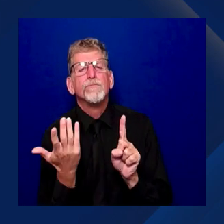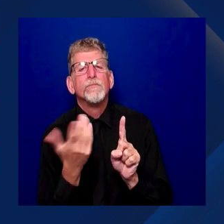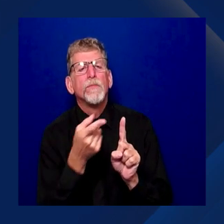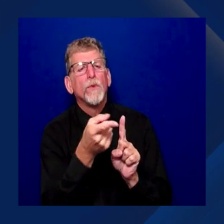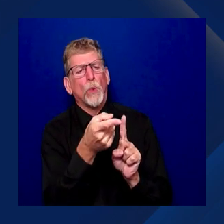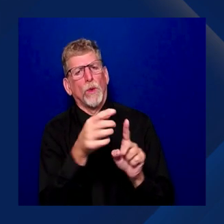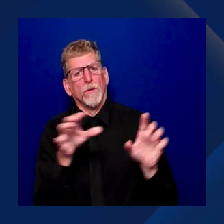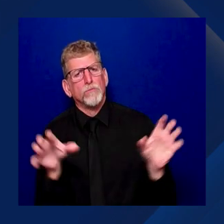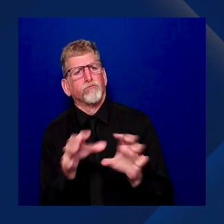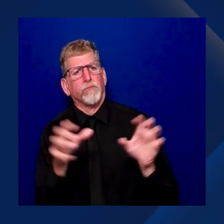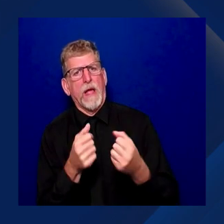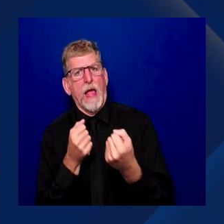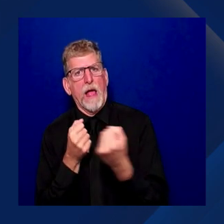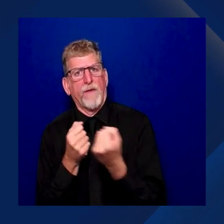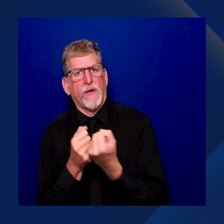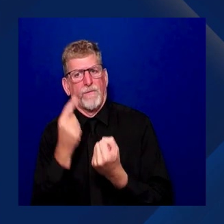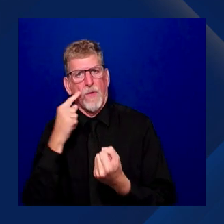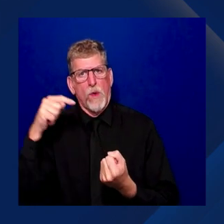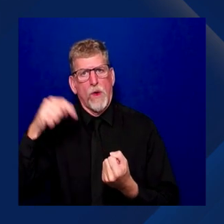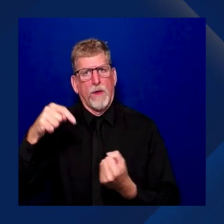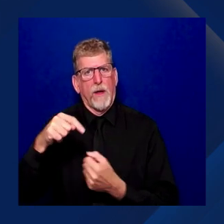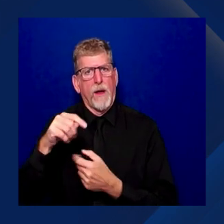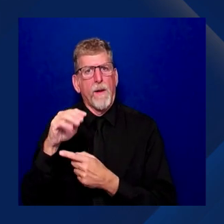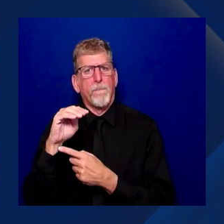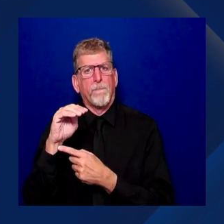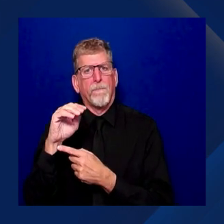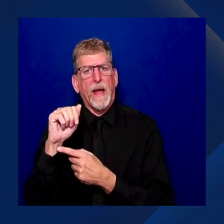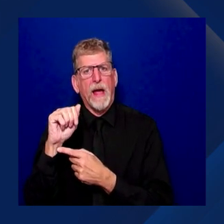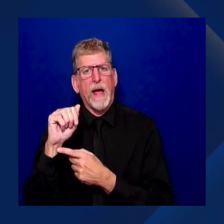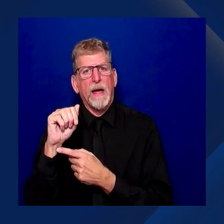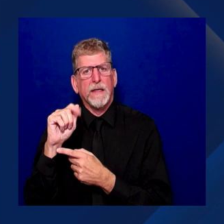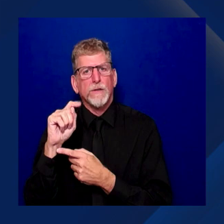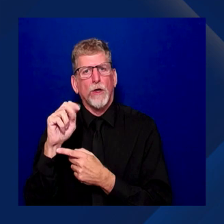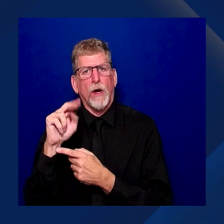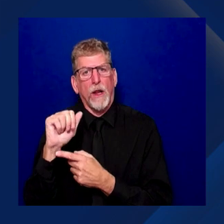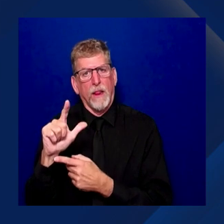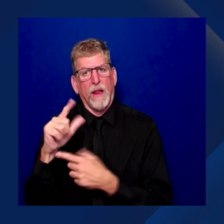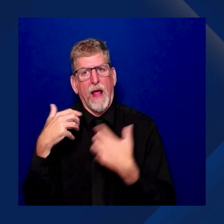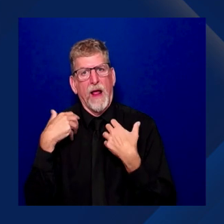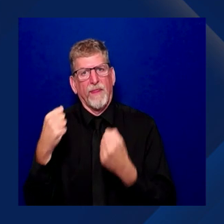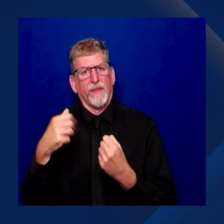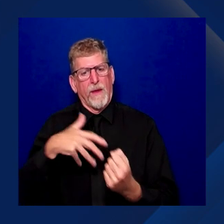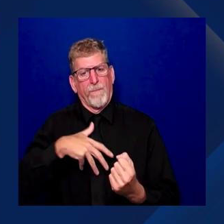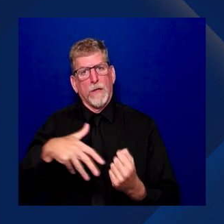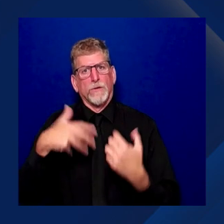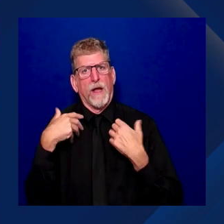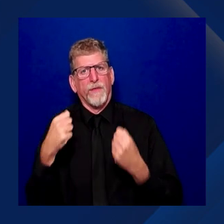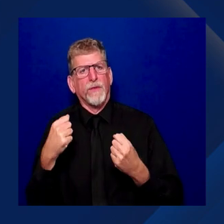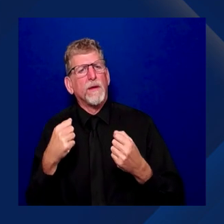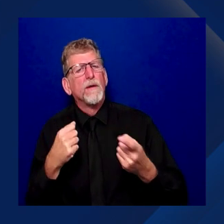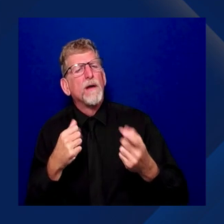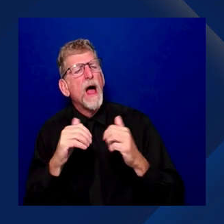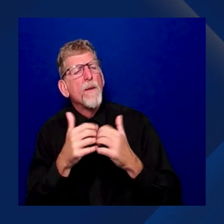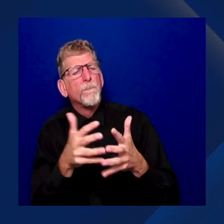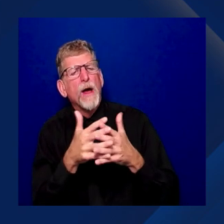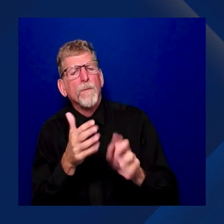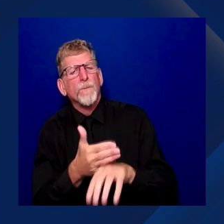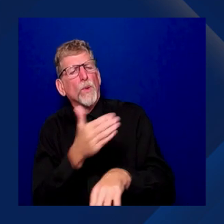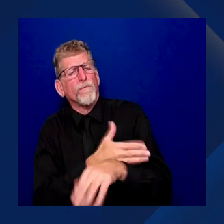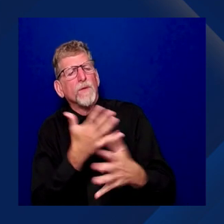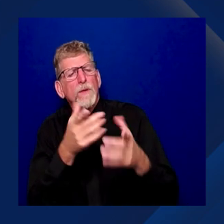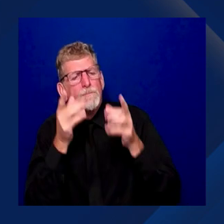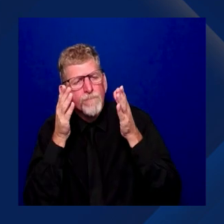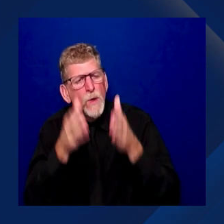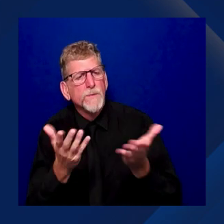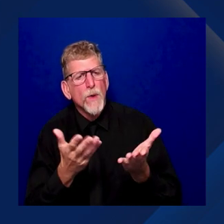issue of maternal health and what we need to do as a nation to be better on this issue? Yeah, well, I'm so happy that, you know, today is